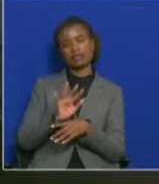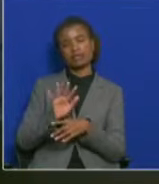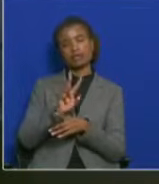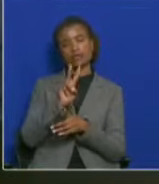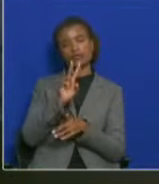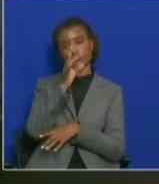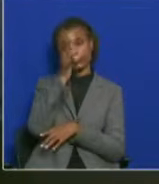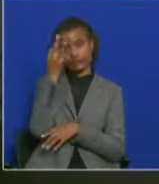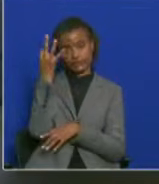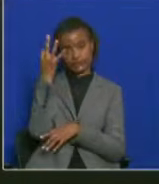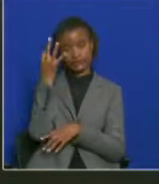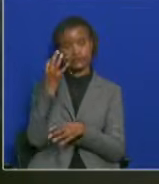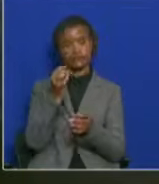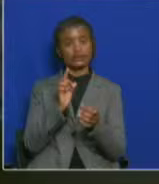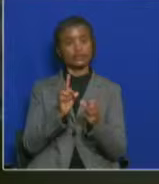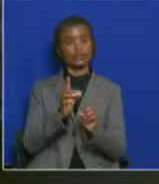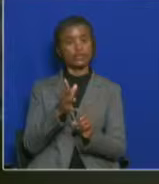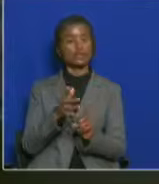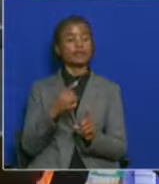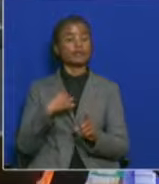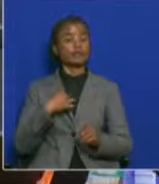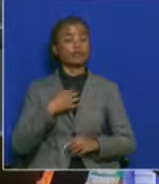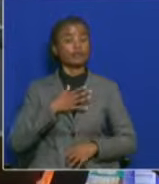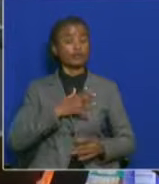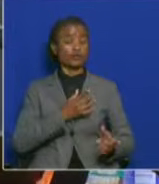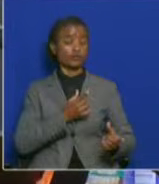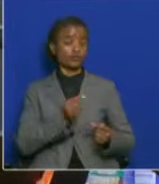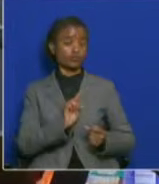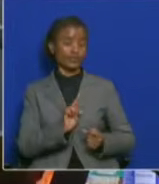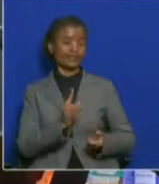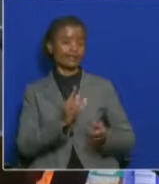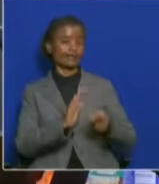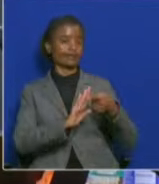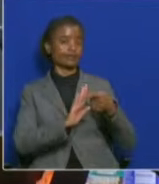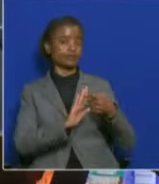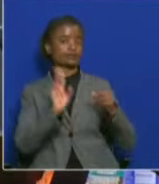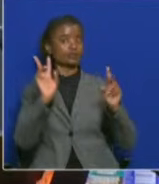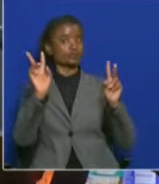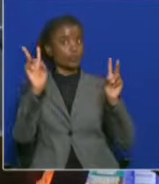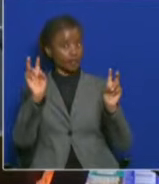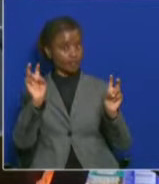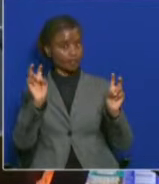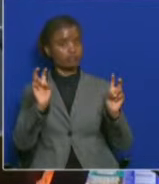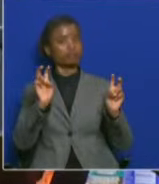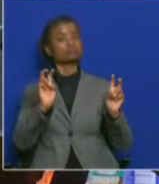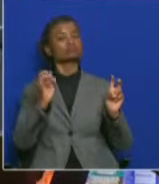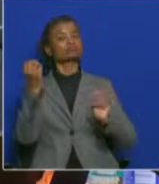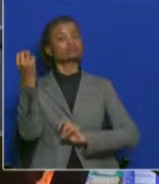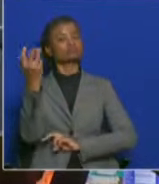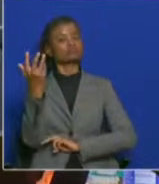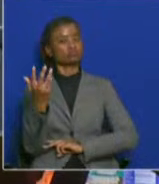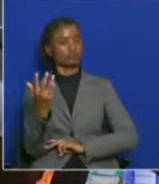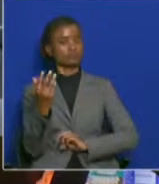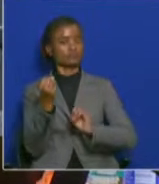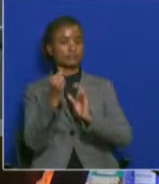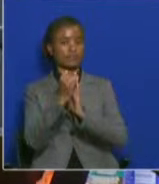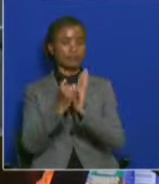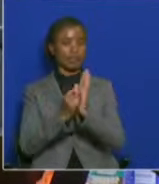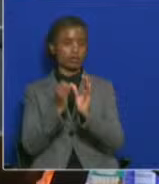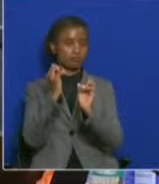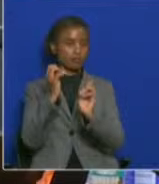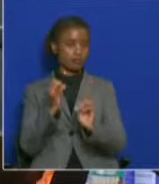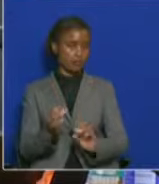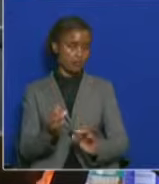was wanting to do is just first preface this topic on the All right. tenders with the following statement and the following submission. All right.